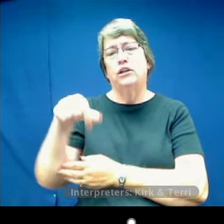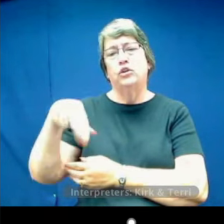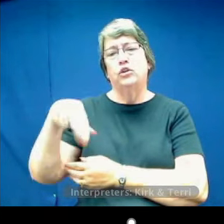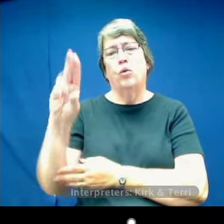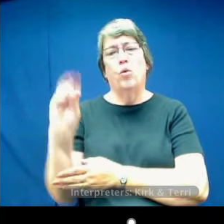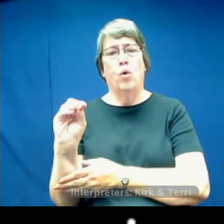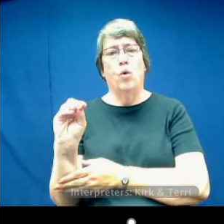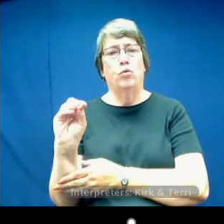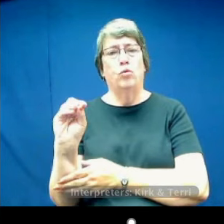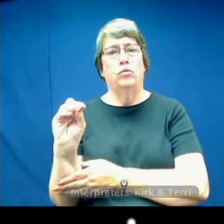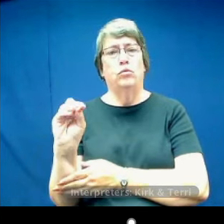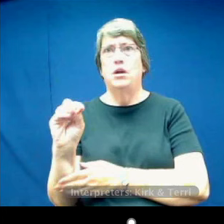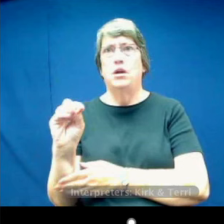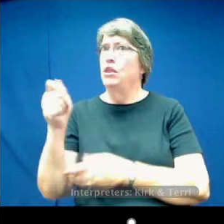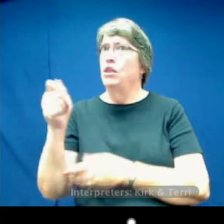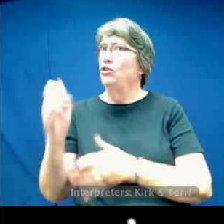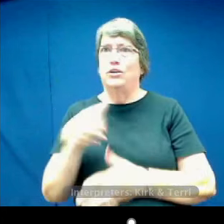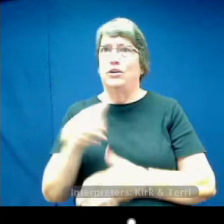where a child lives,